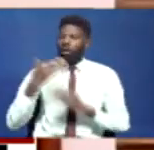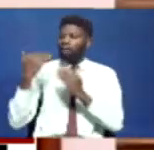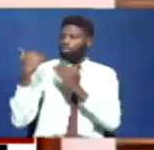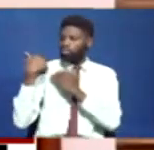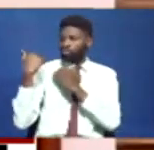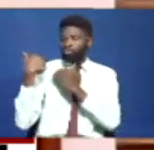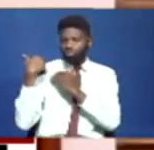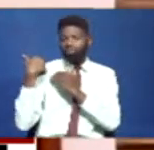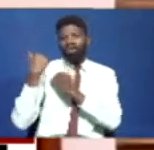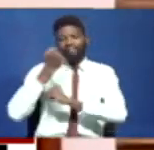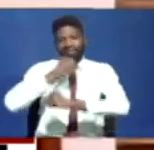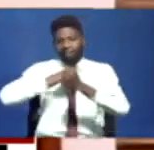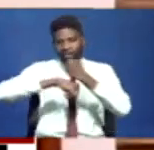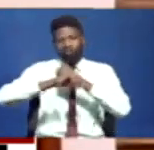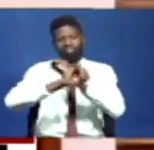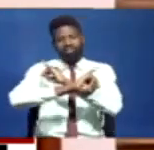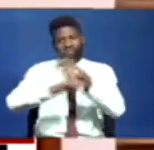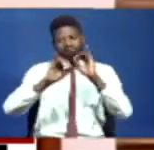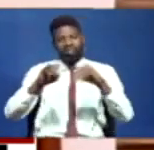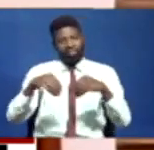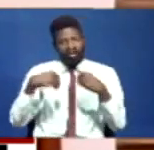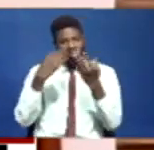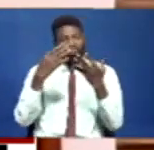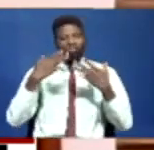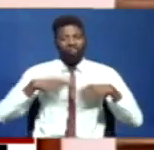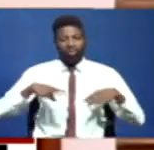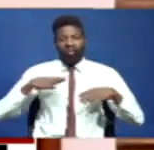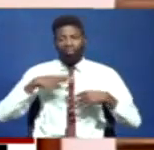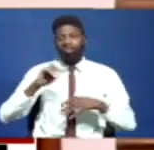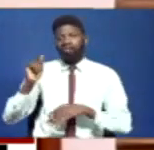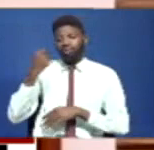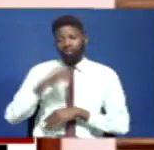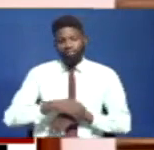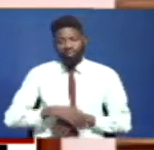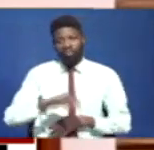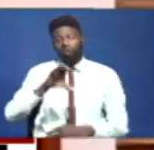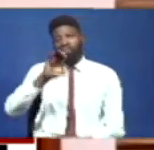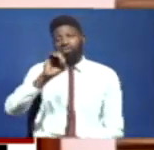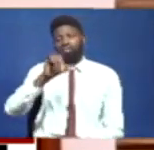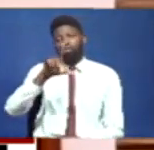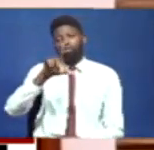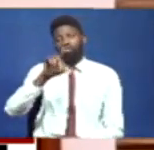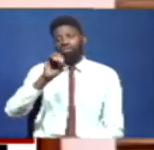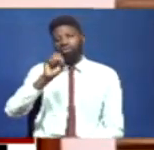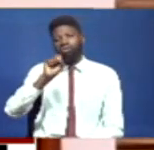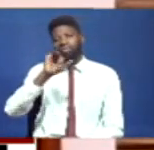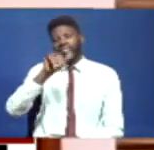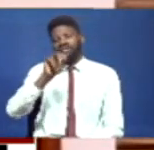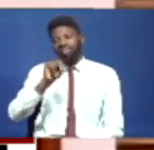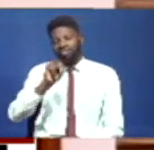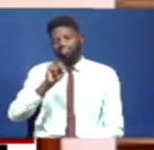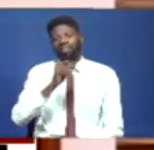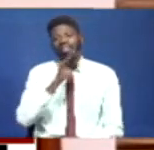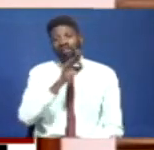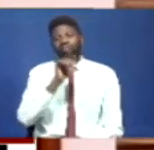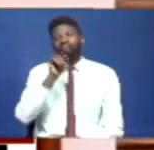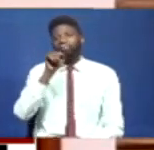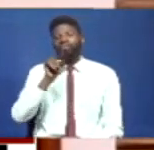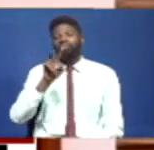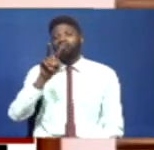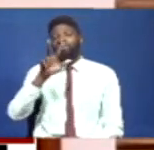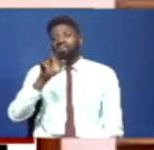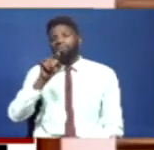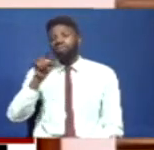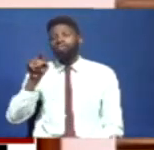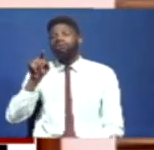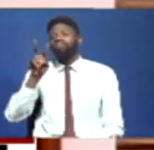Kenya. As the good book says, Colossians 3:23-24, whatever you do, work heartily as for